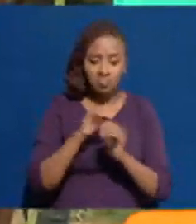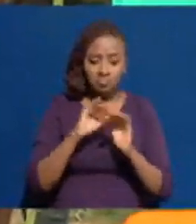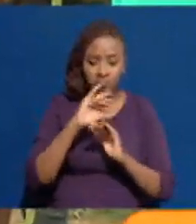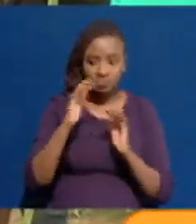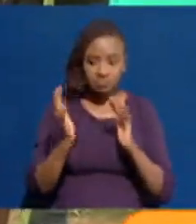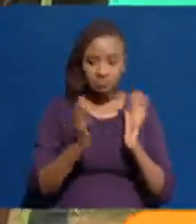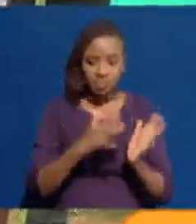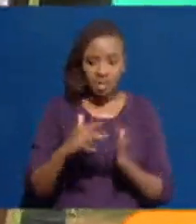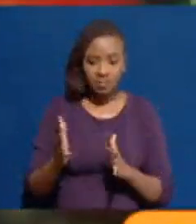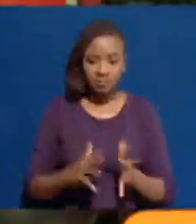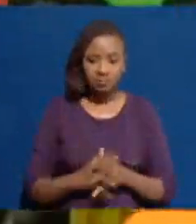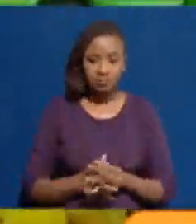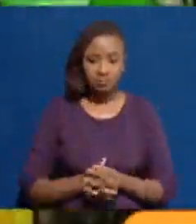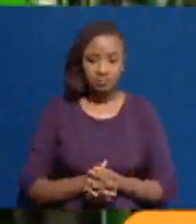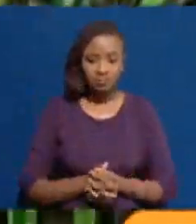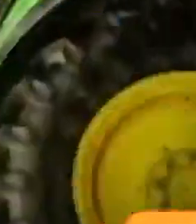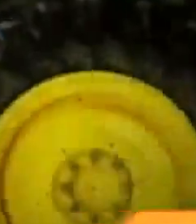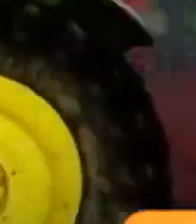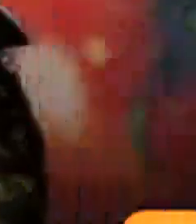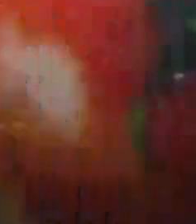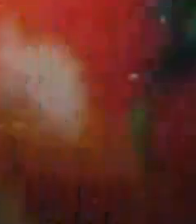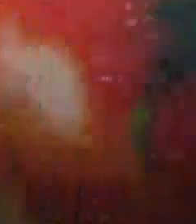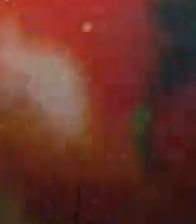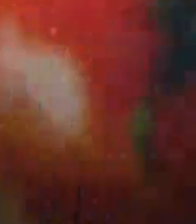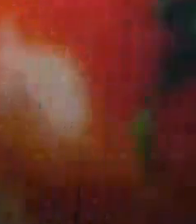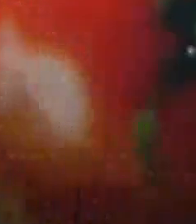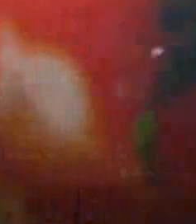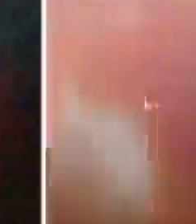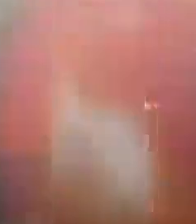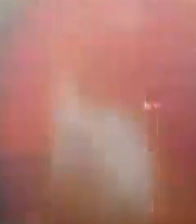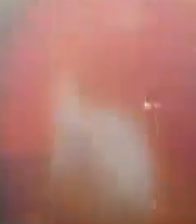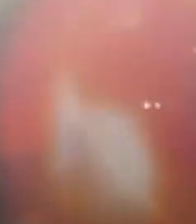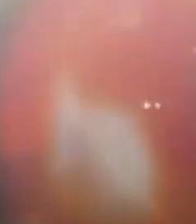Smart Farm. Smart Farm, brought to you by Equity.